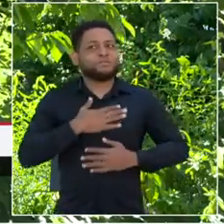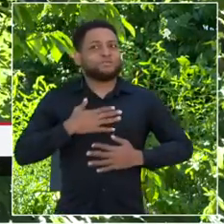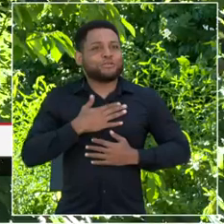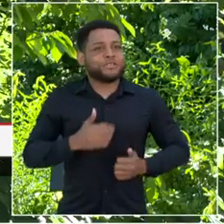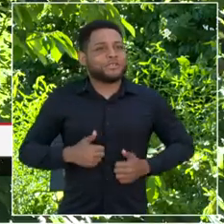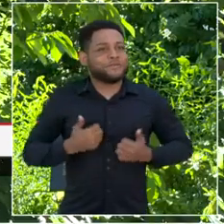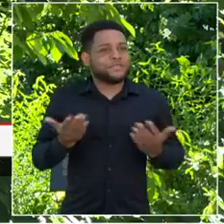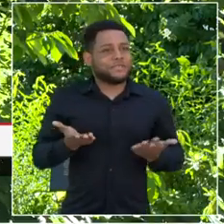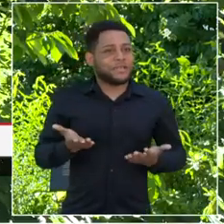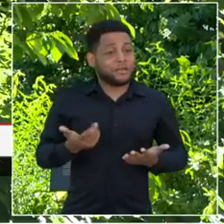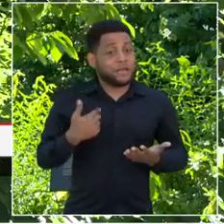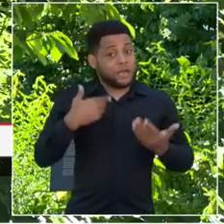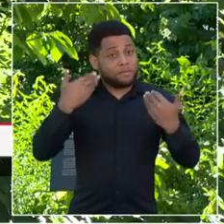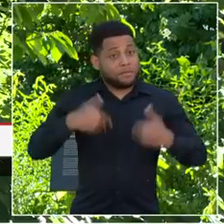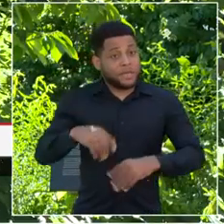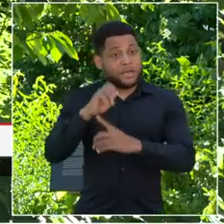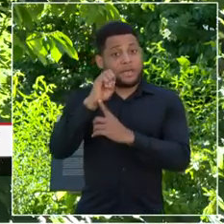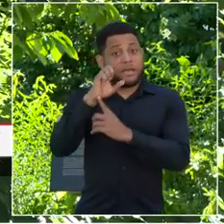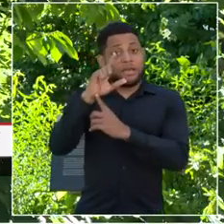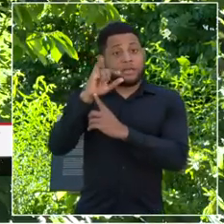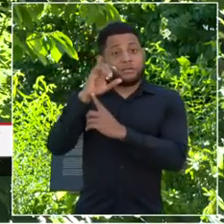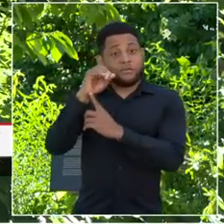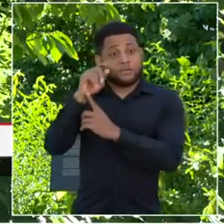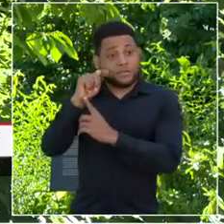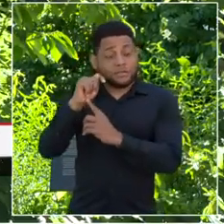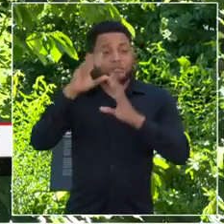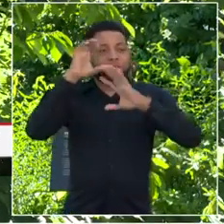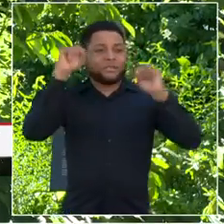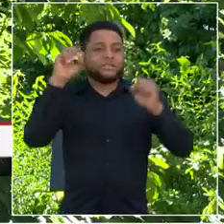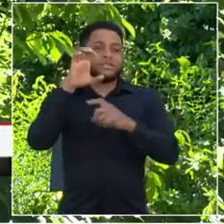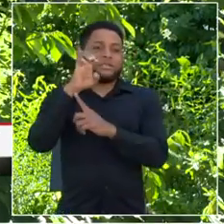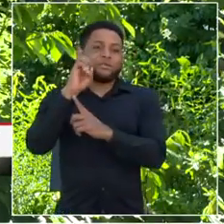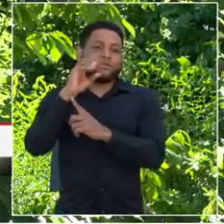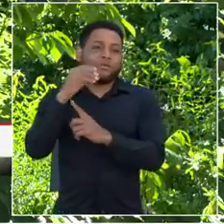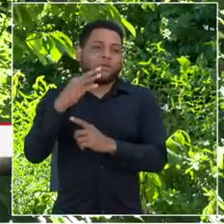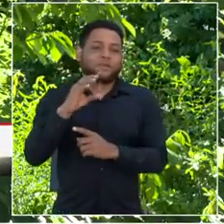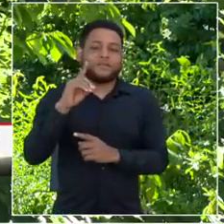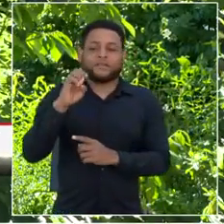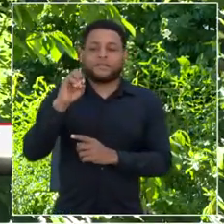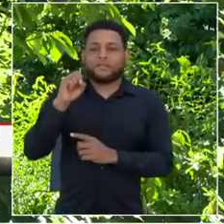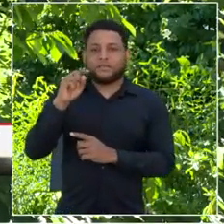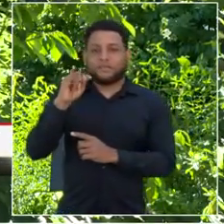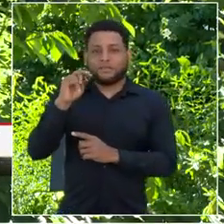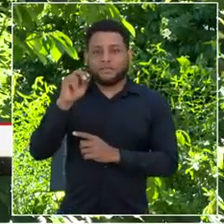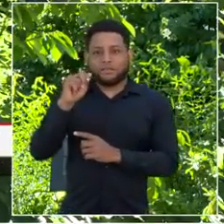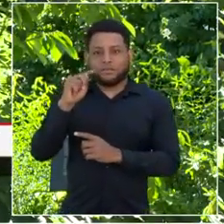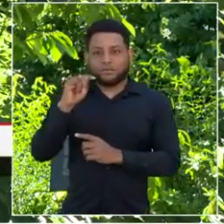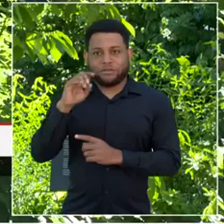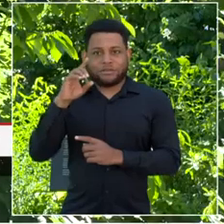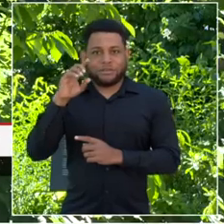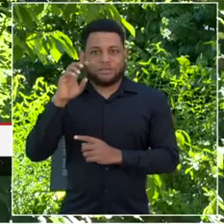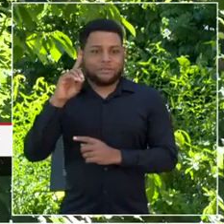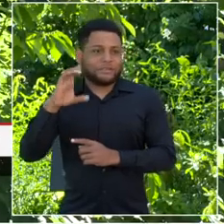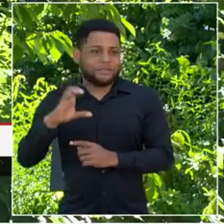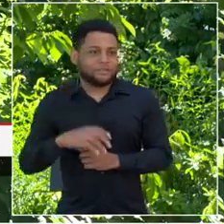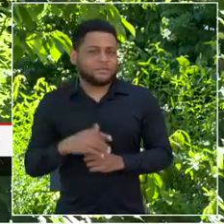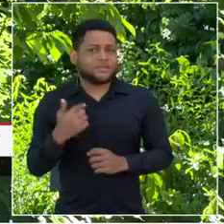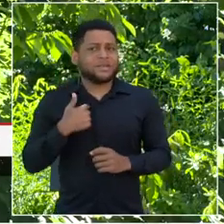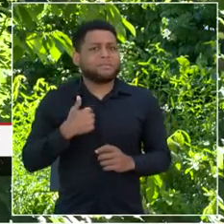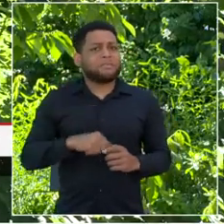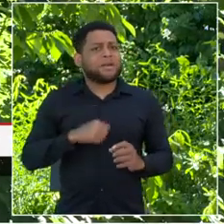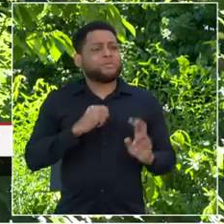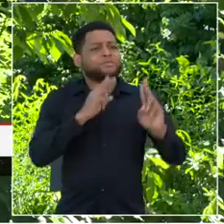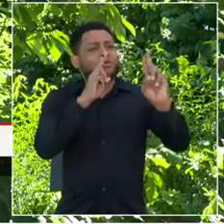of Destination DC, and it's a pleasure to be here at the National Museum of the American Indian this morning. Now,